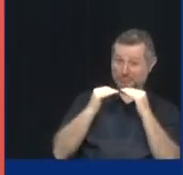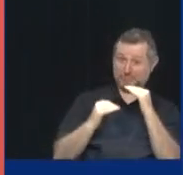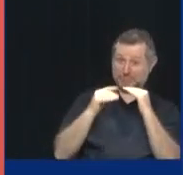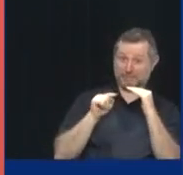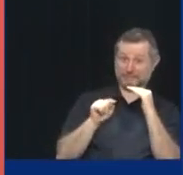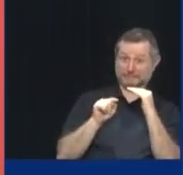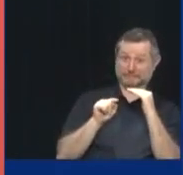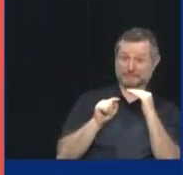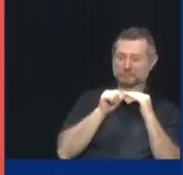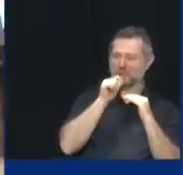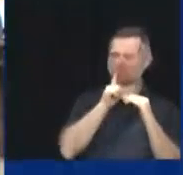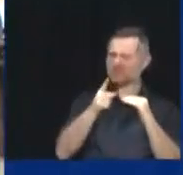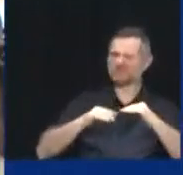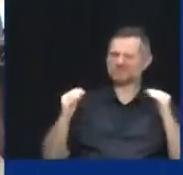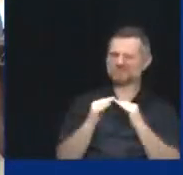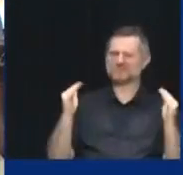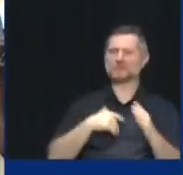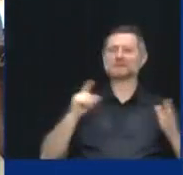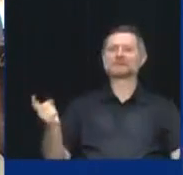demand equality.